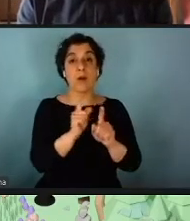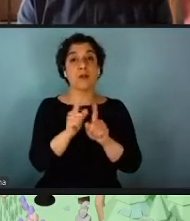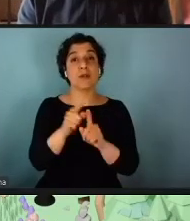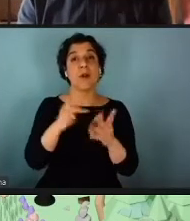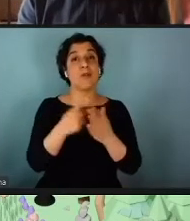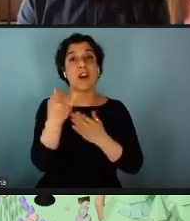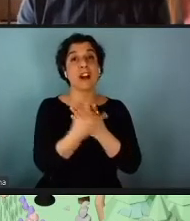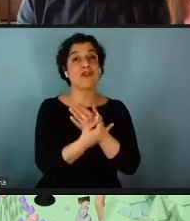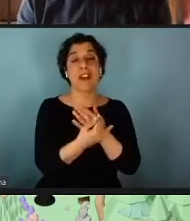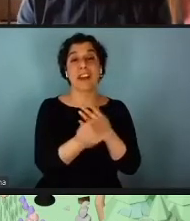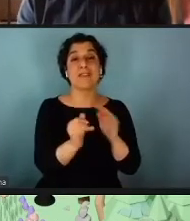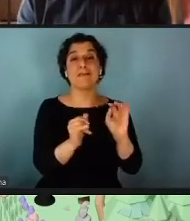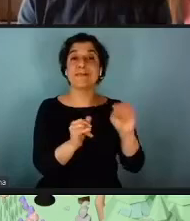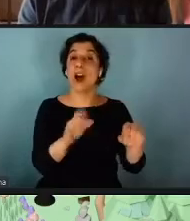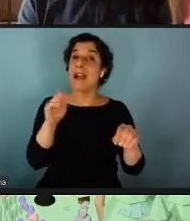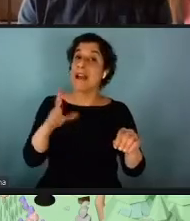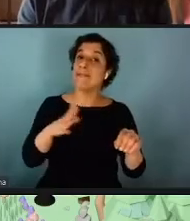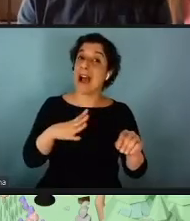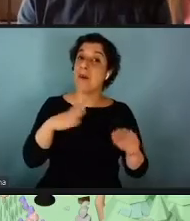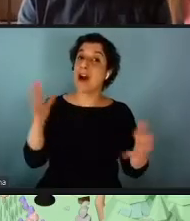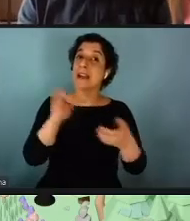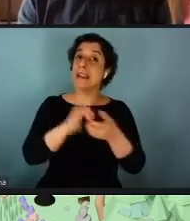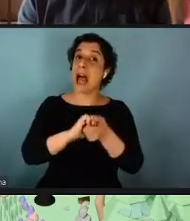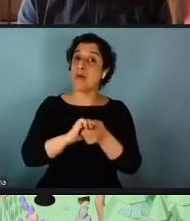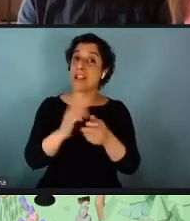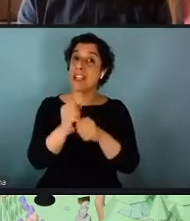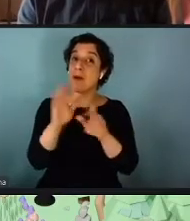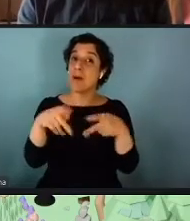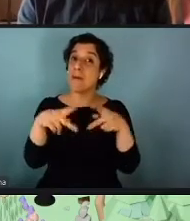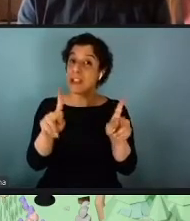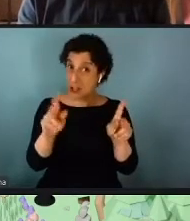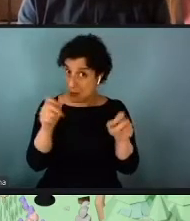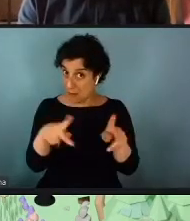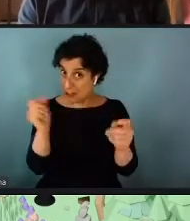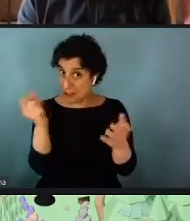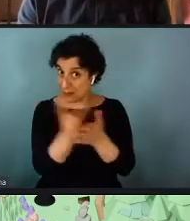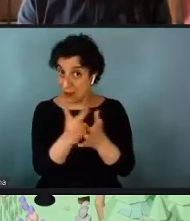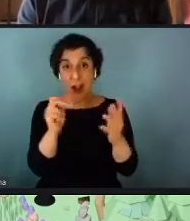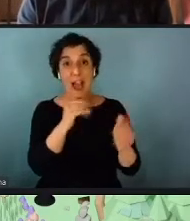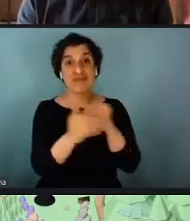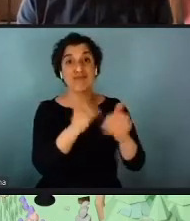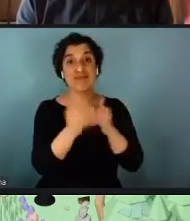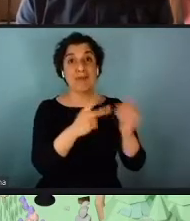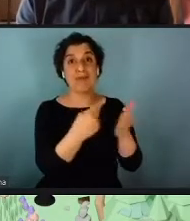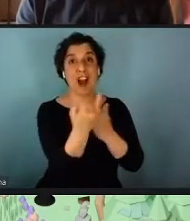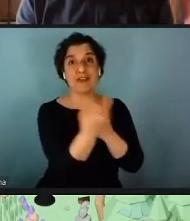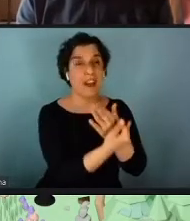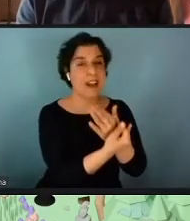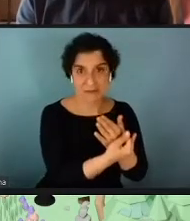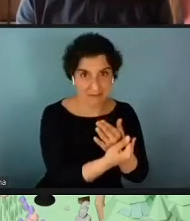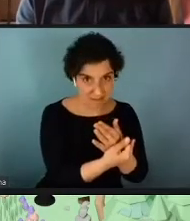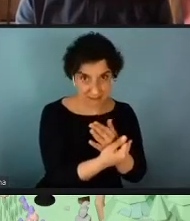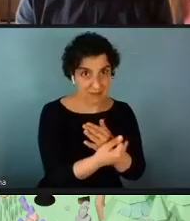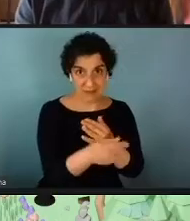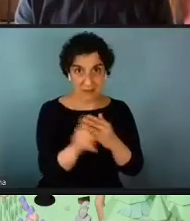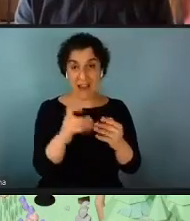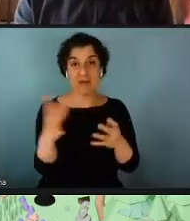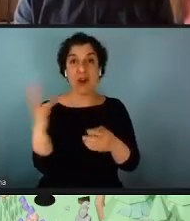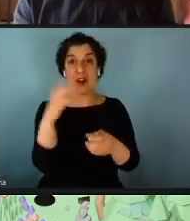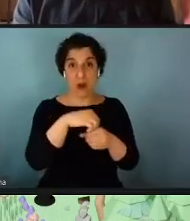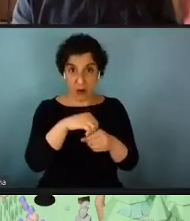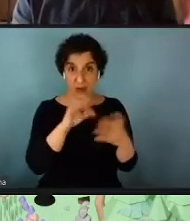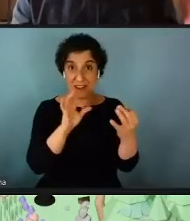want to collaborate just to get the permission and get the project going. But we need to incorporate this feedback and this